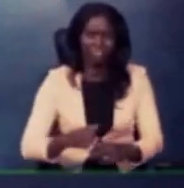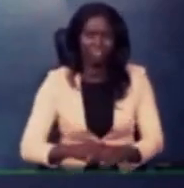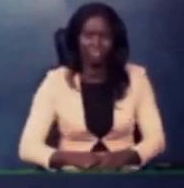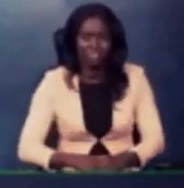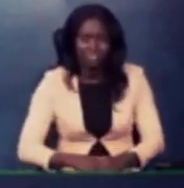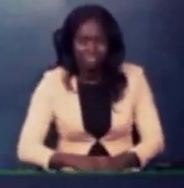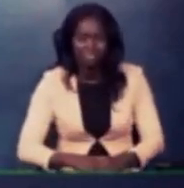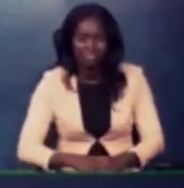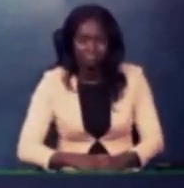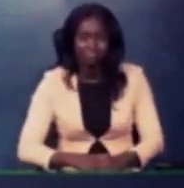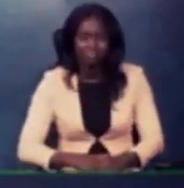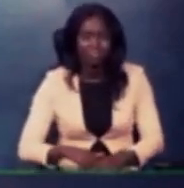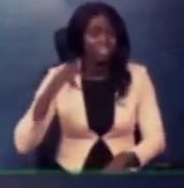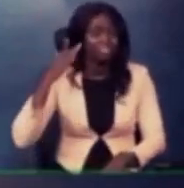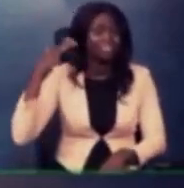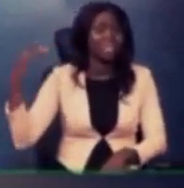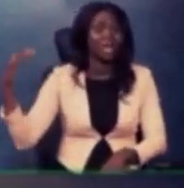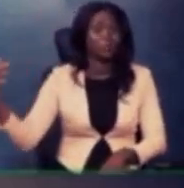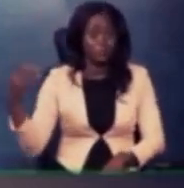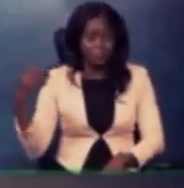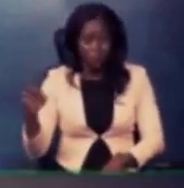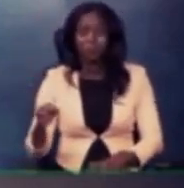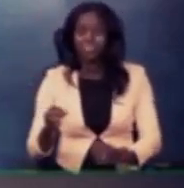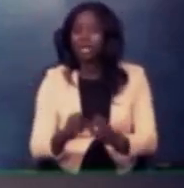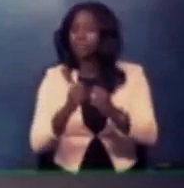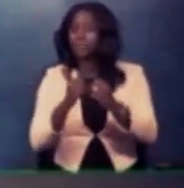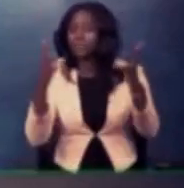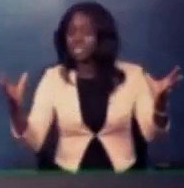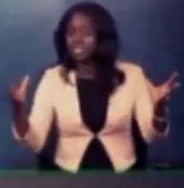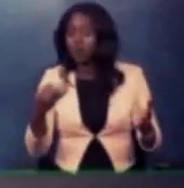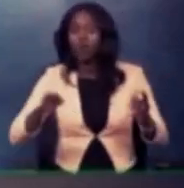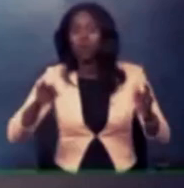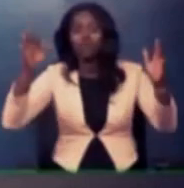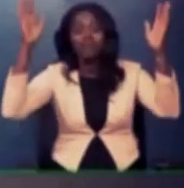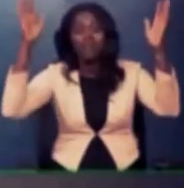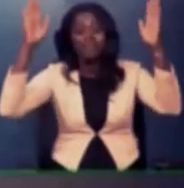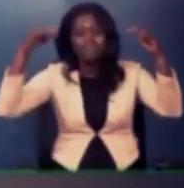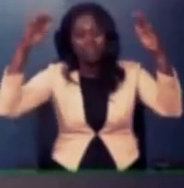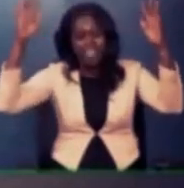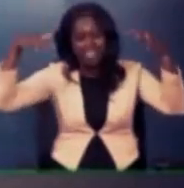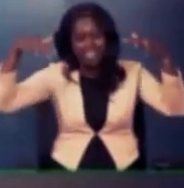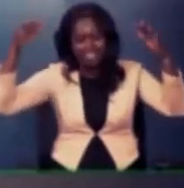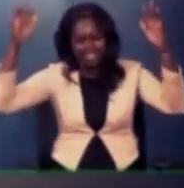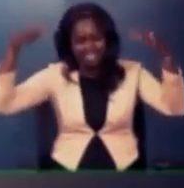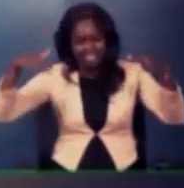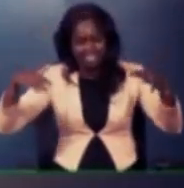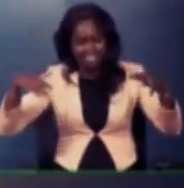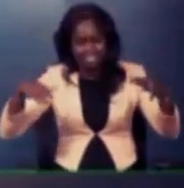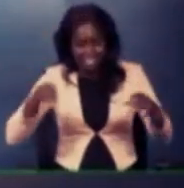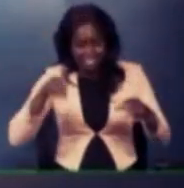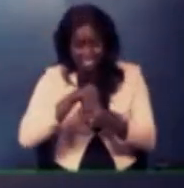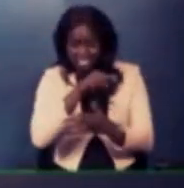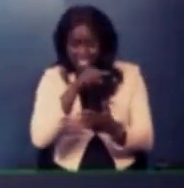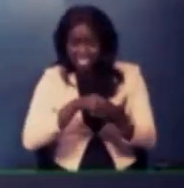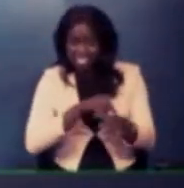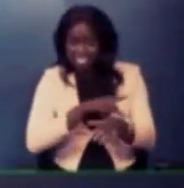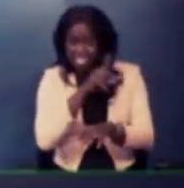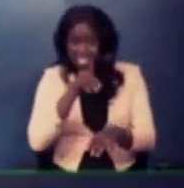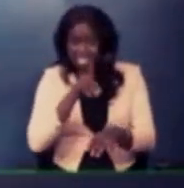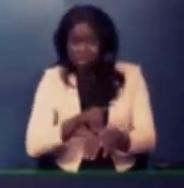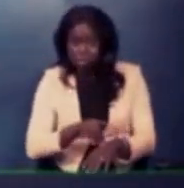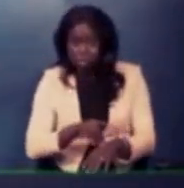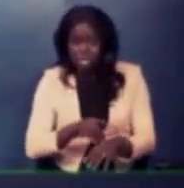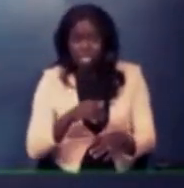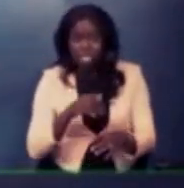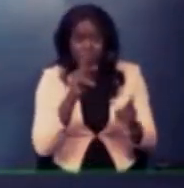The sound of the abundance of rain. In this kingdom, who hates you does not matter,